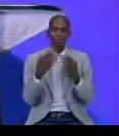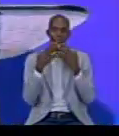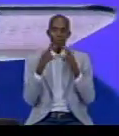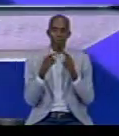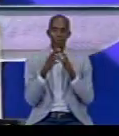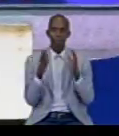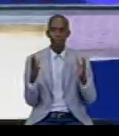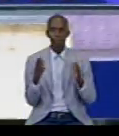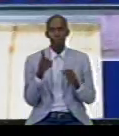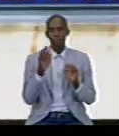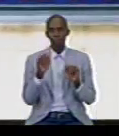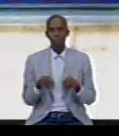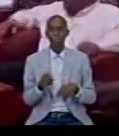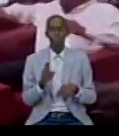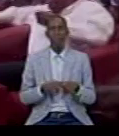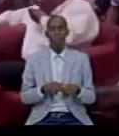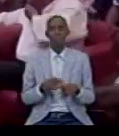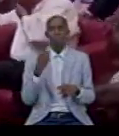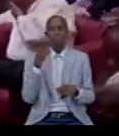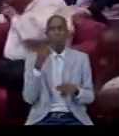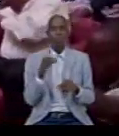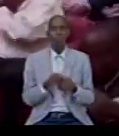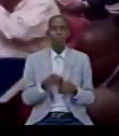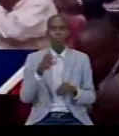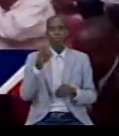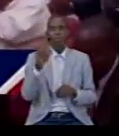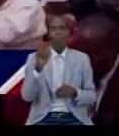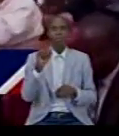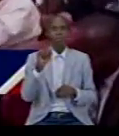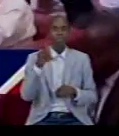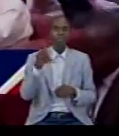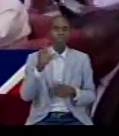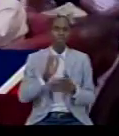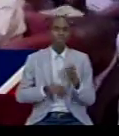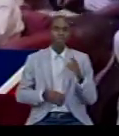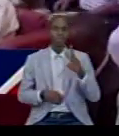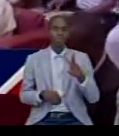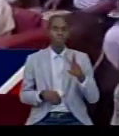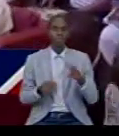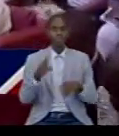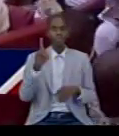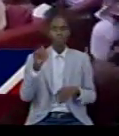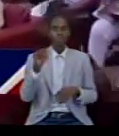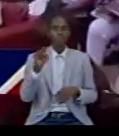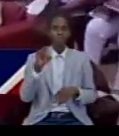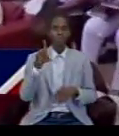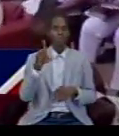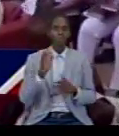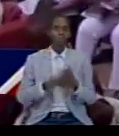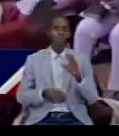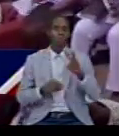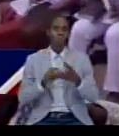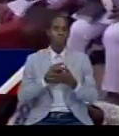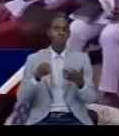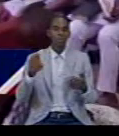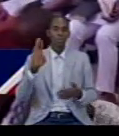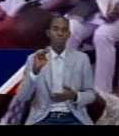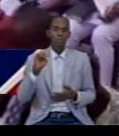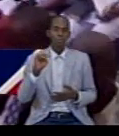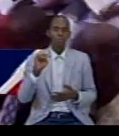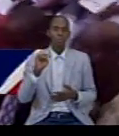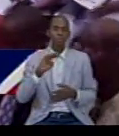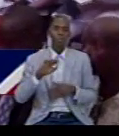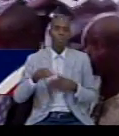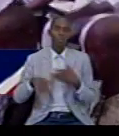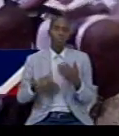see that we're coming to Daniel chapter 2. And in Daniel chapter 2 today, we're looking at verses 14